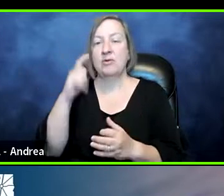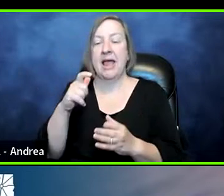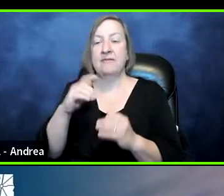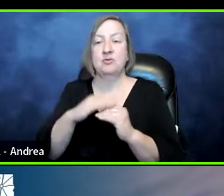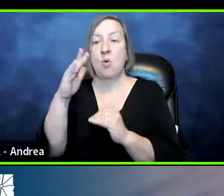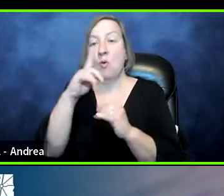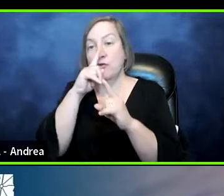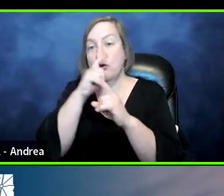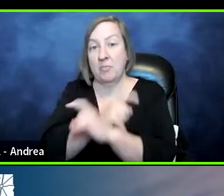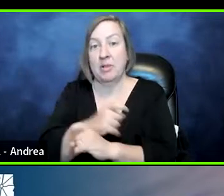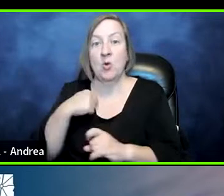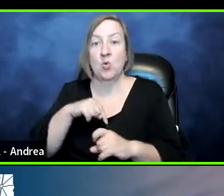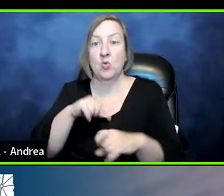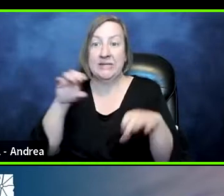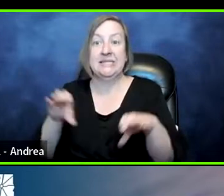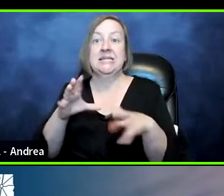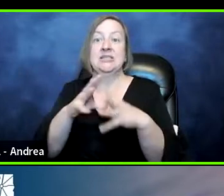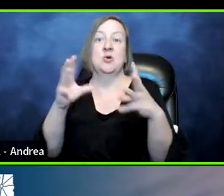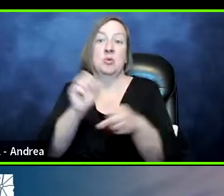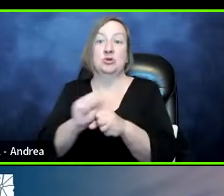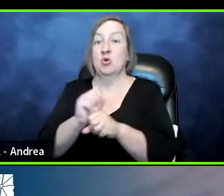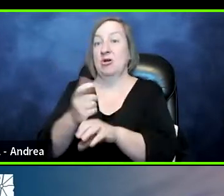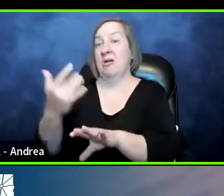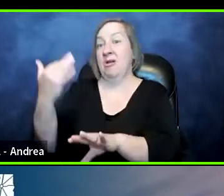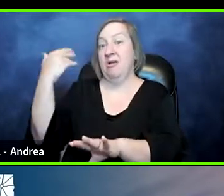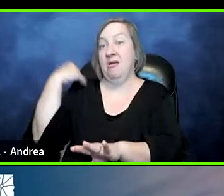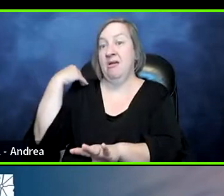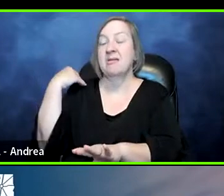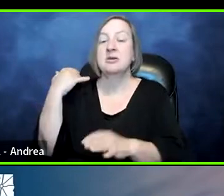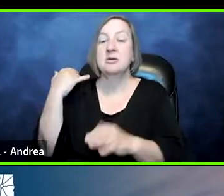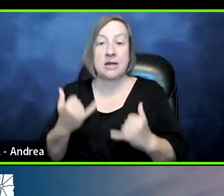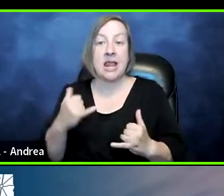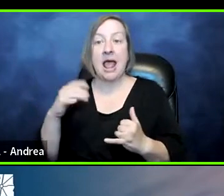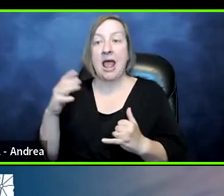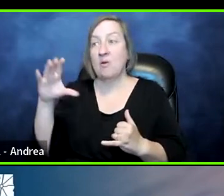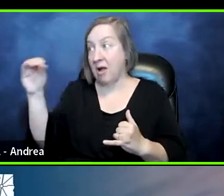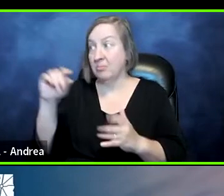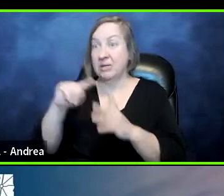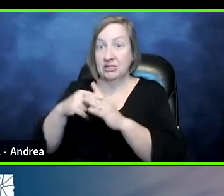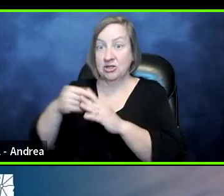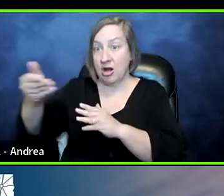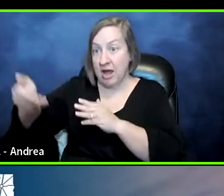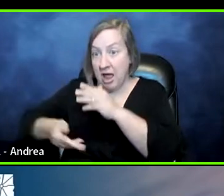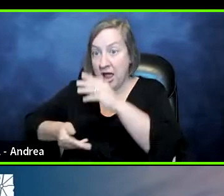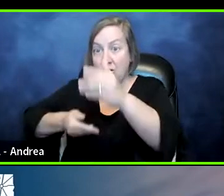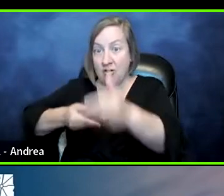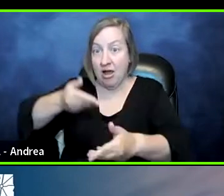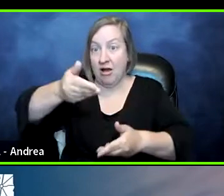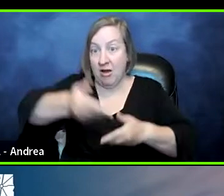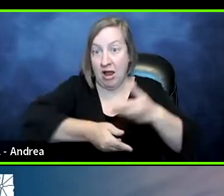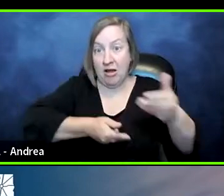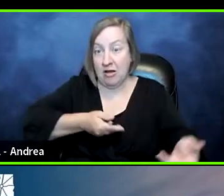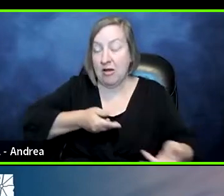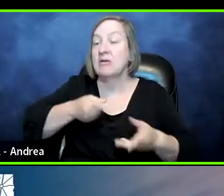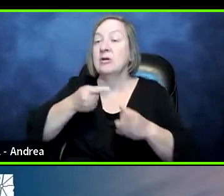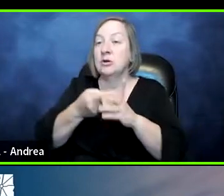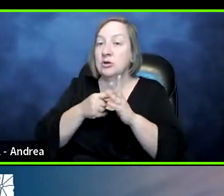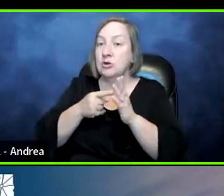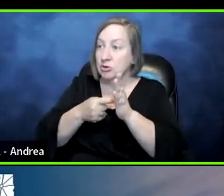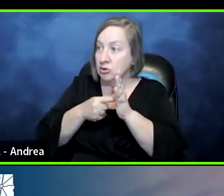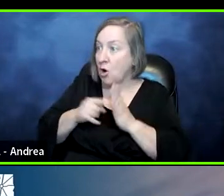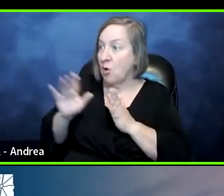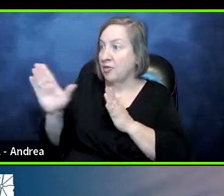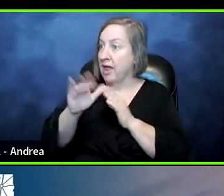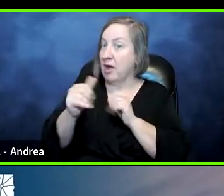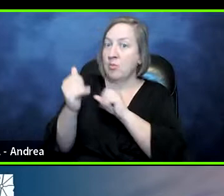We did so much work at the beginning. So now that firms are getting brought on into this to sort of show us their approach, it's